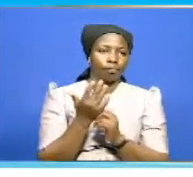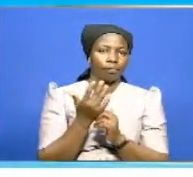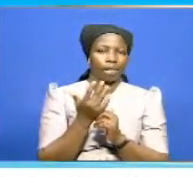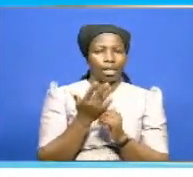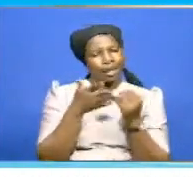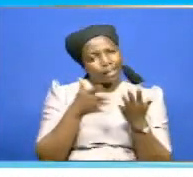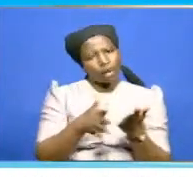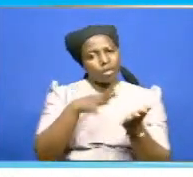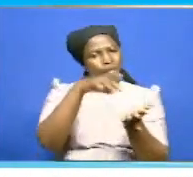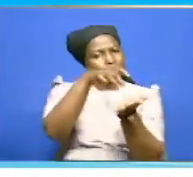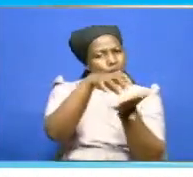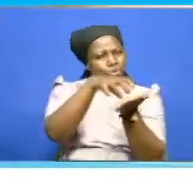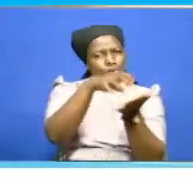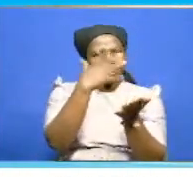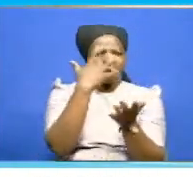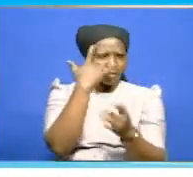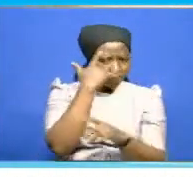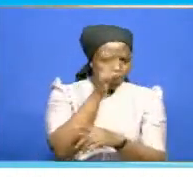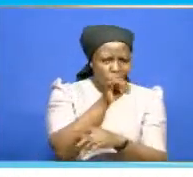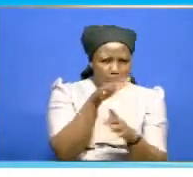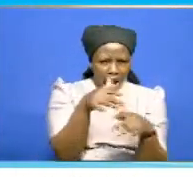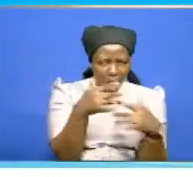the situation for you?